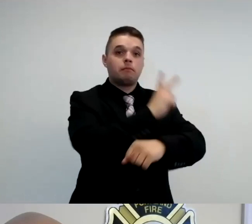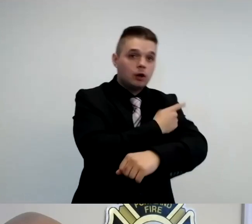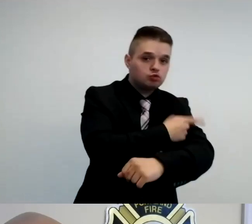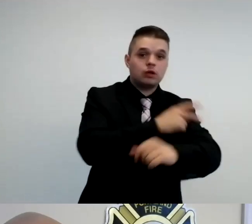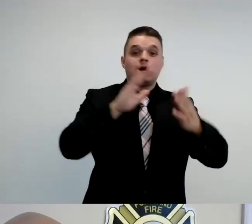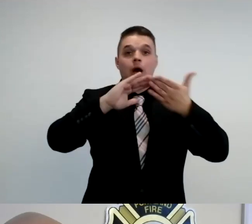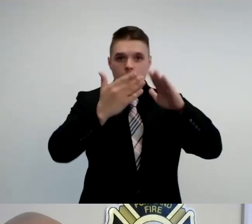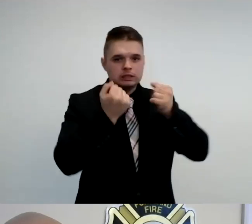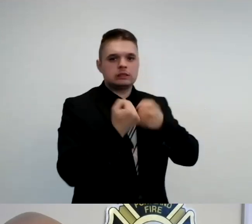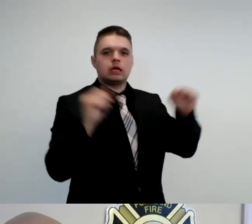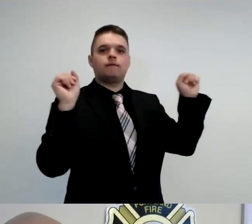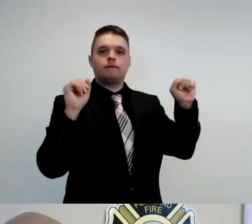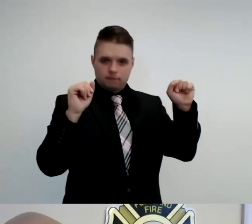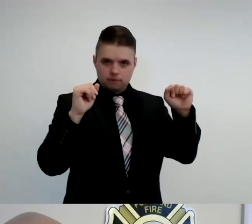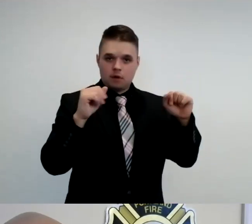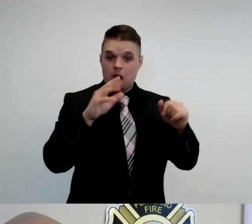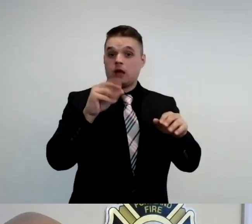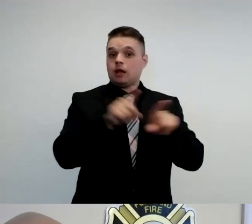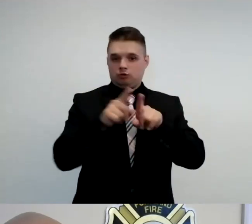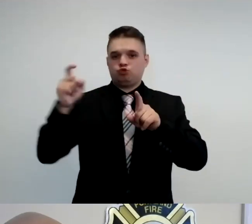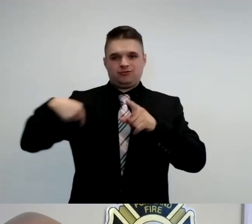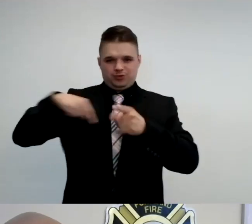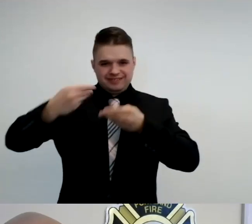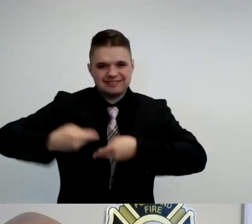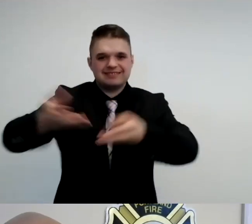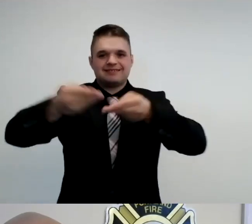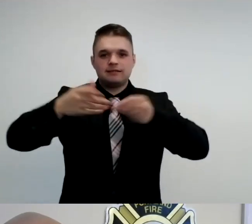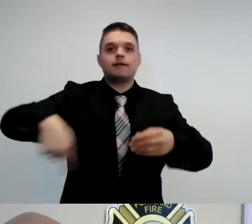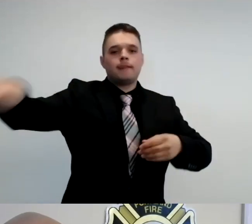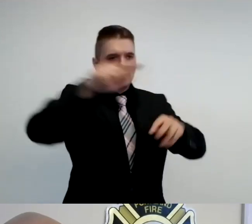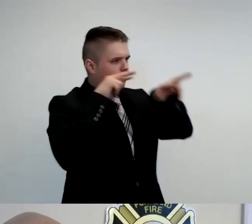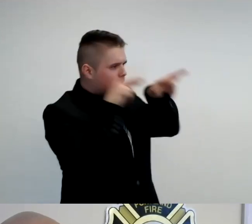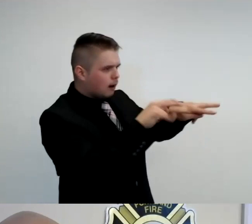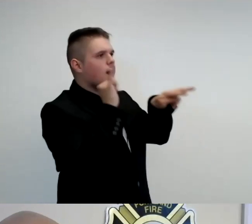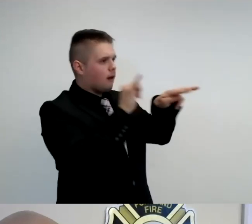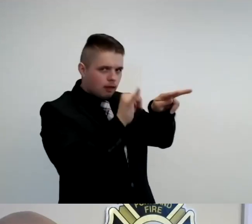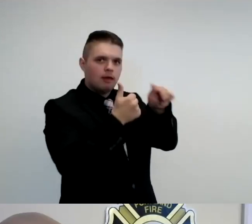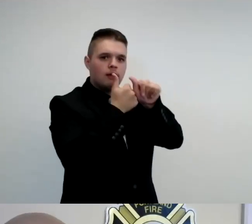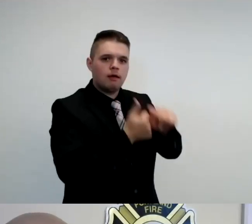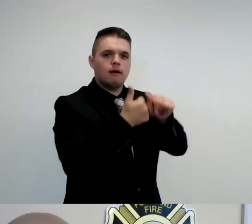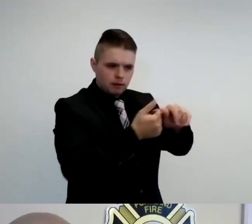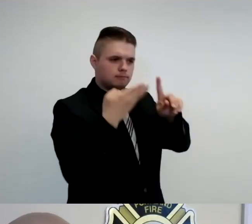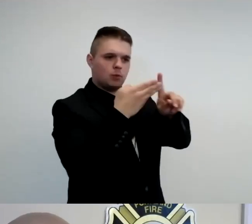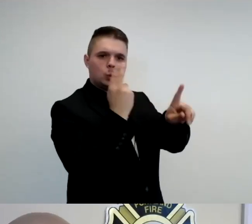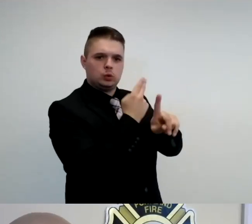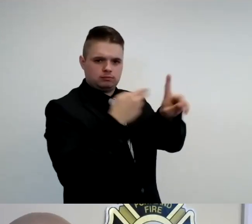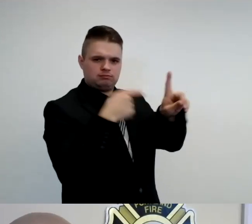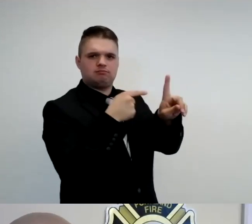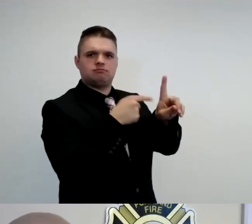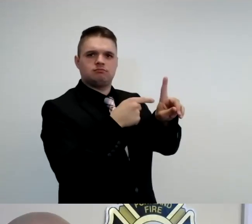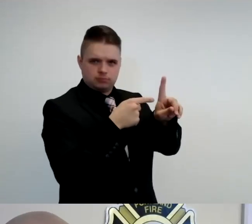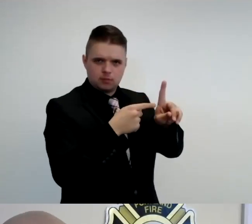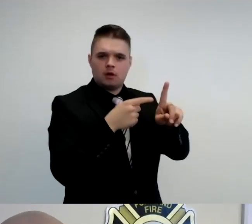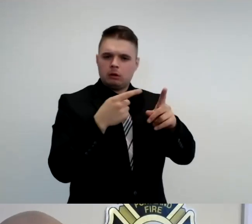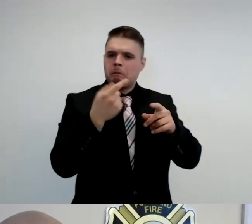kind of the best place for them to go for their, or the best way to seek care. It would